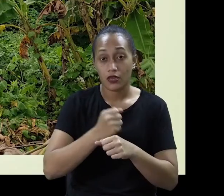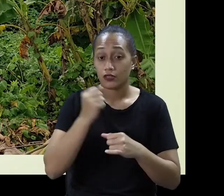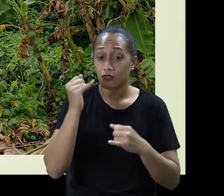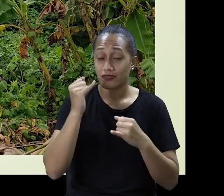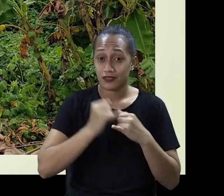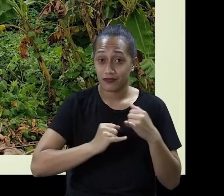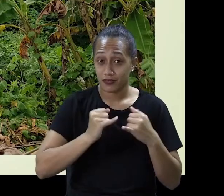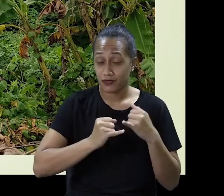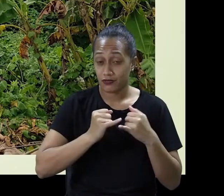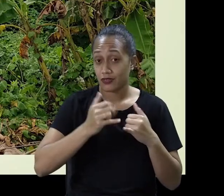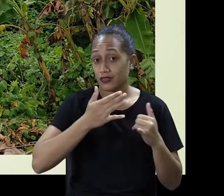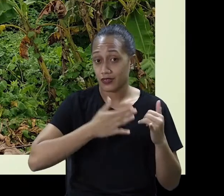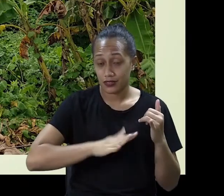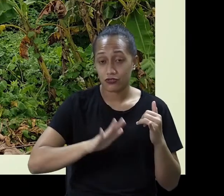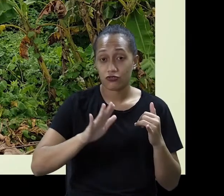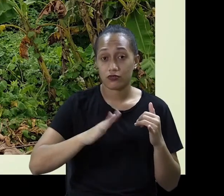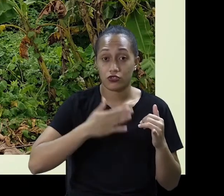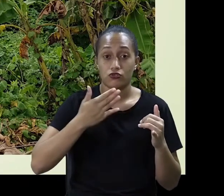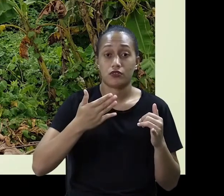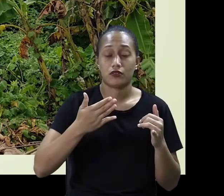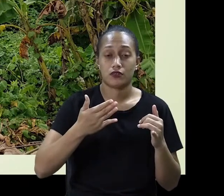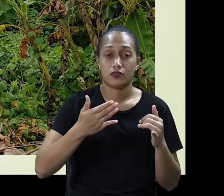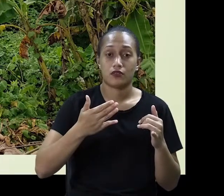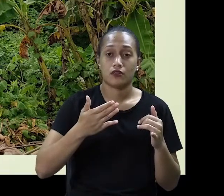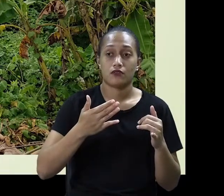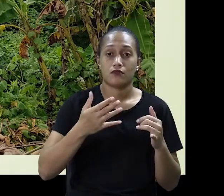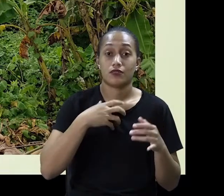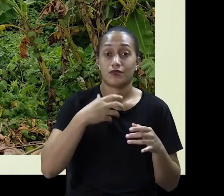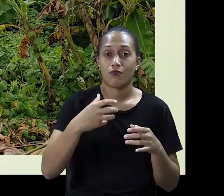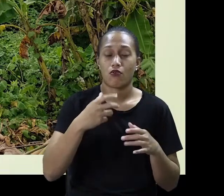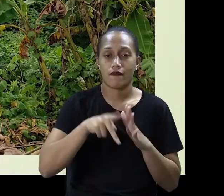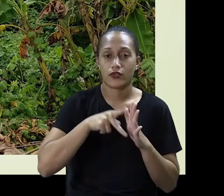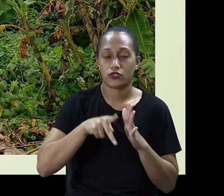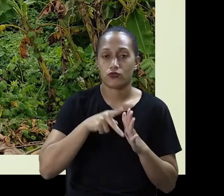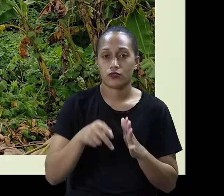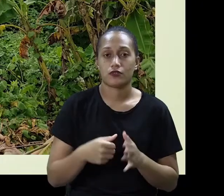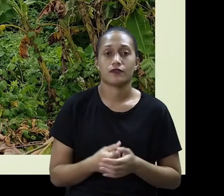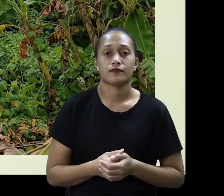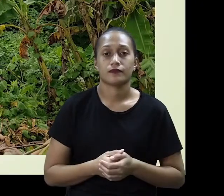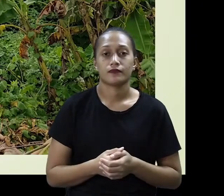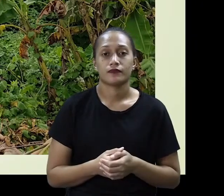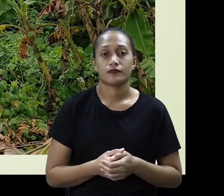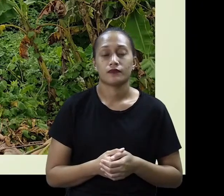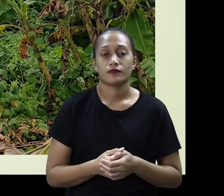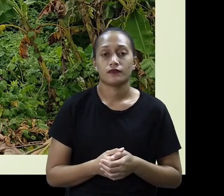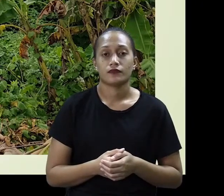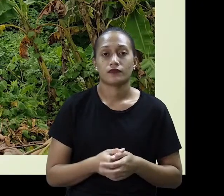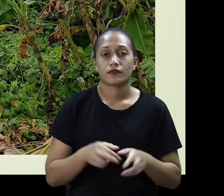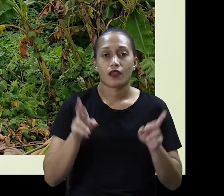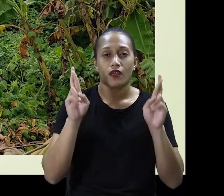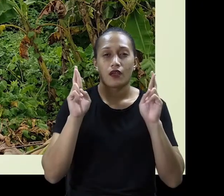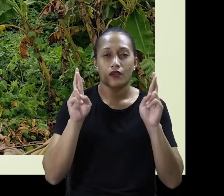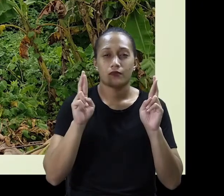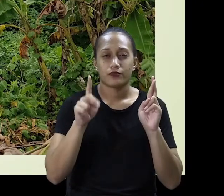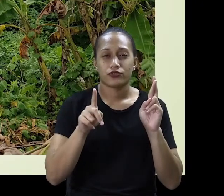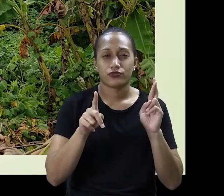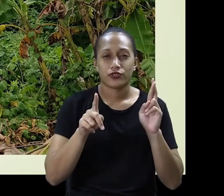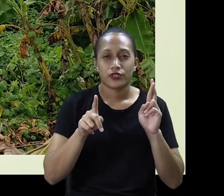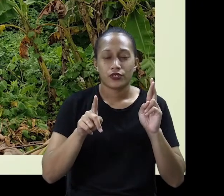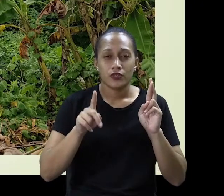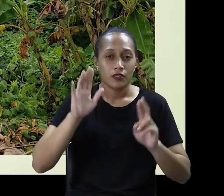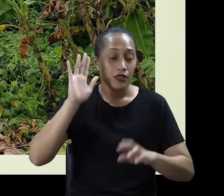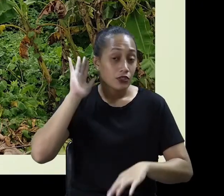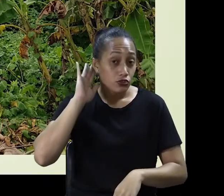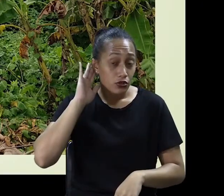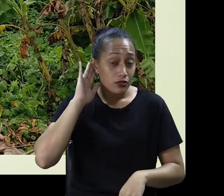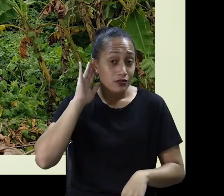bananas. Without land, I can't get what I want. I can't grow bananas on my house.